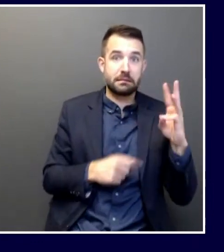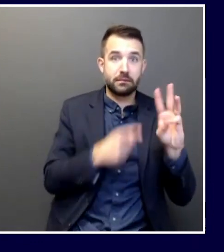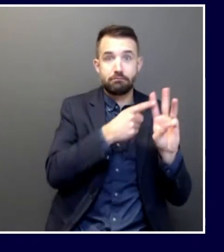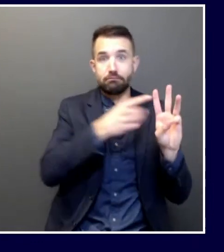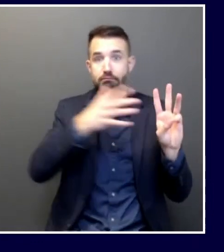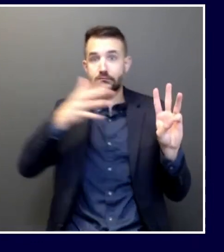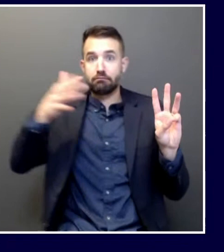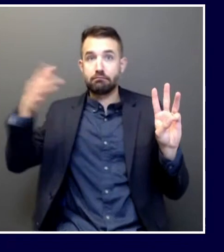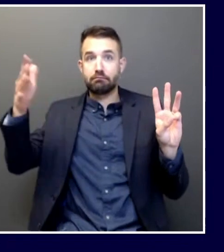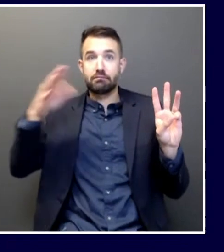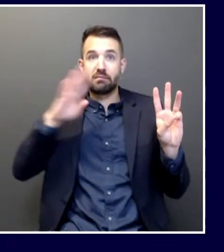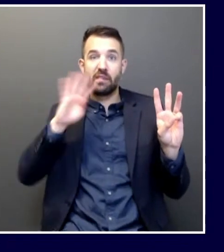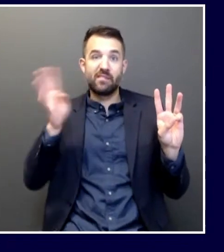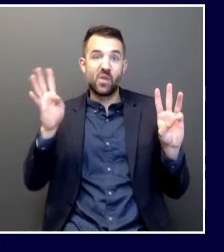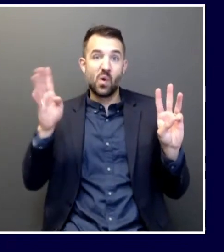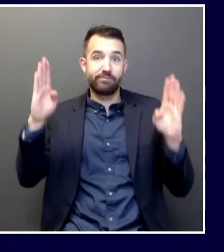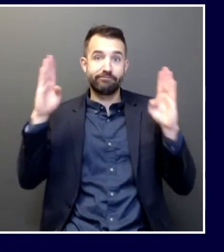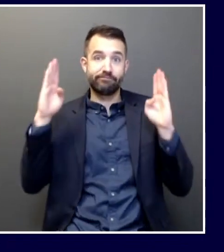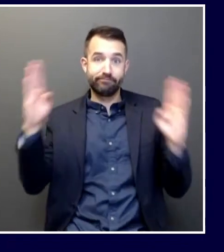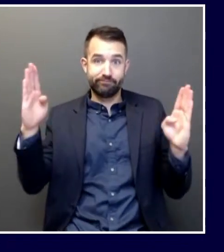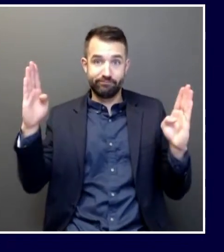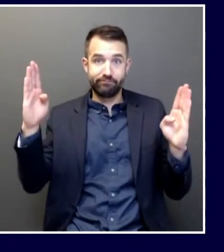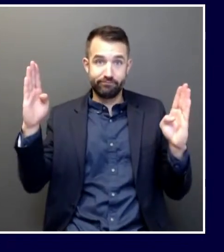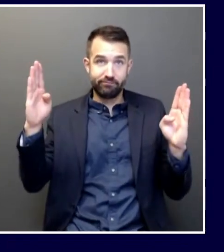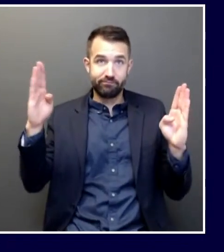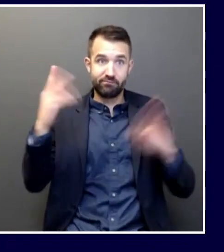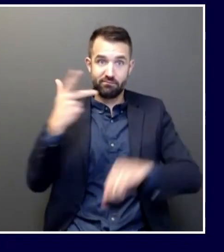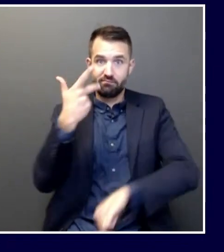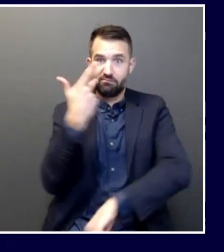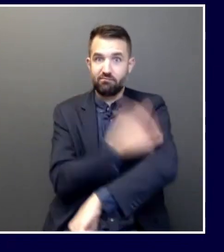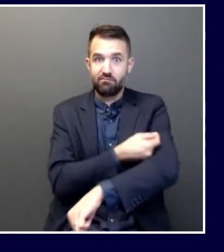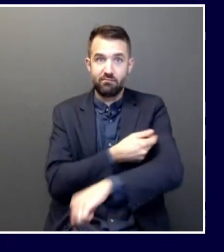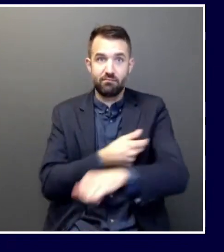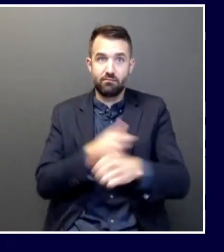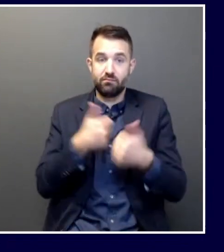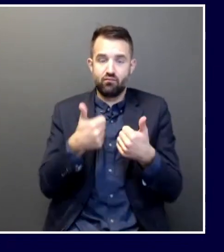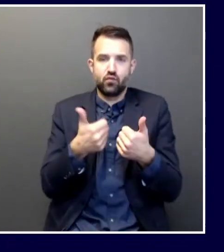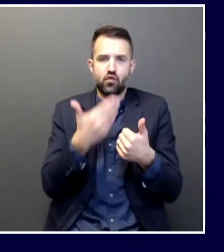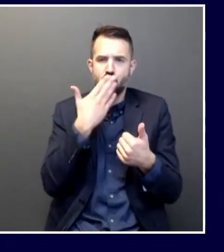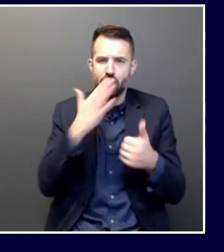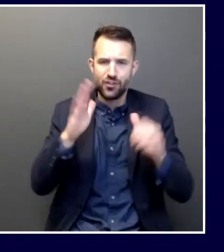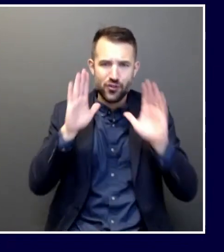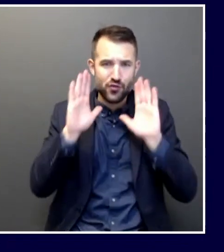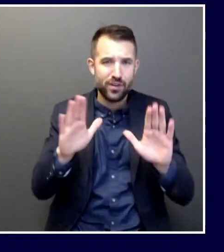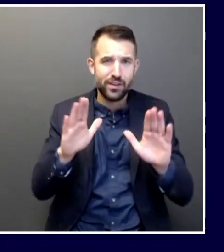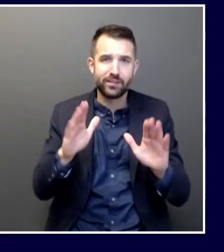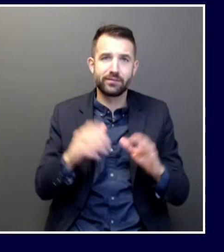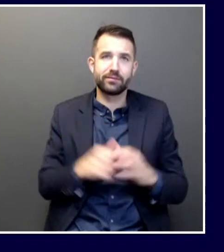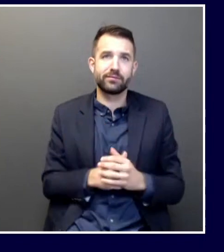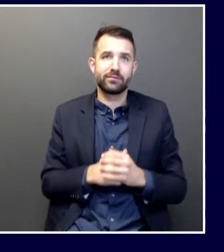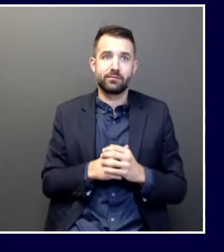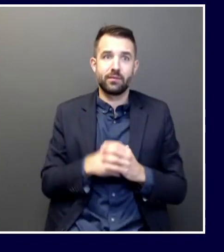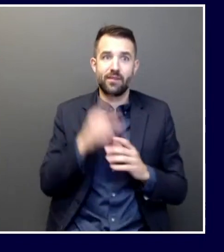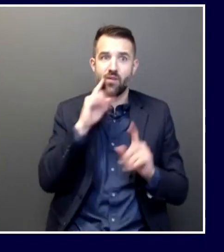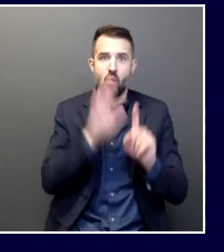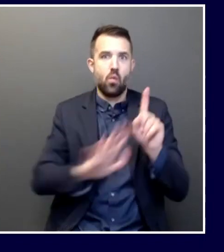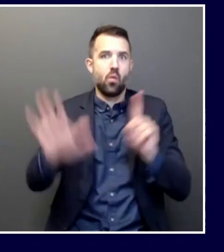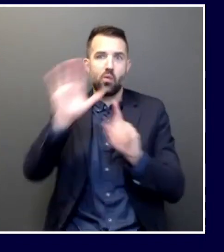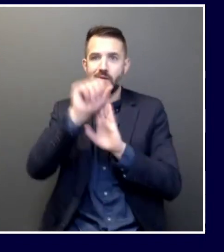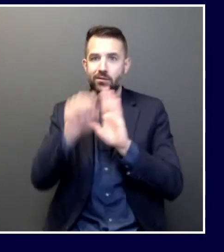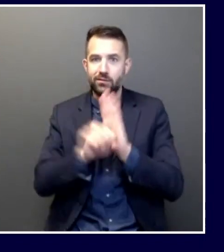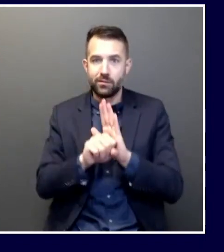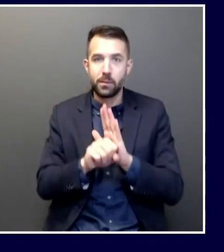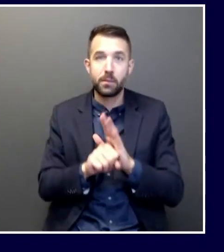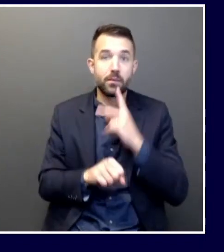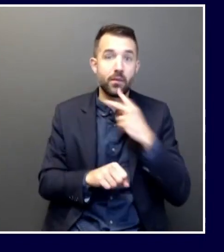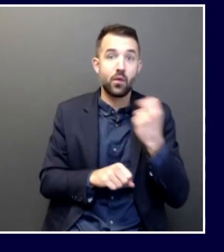been getting vaccinated. That's a good thing for them as well as for the entire state. Let's now take a look at the